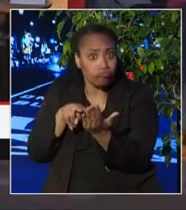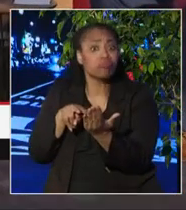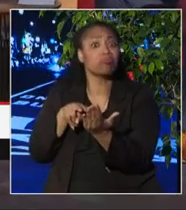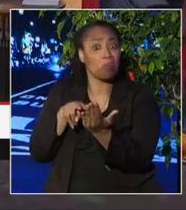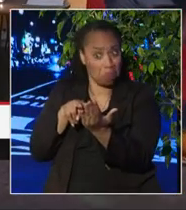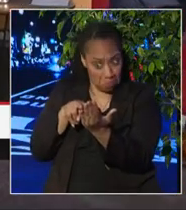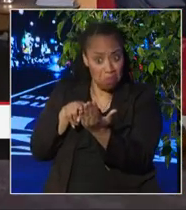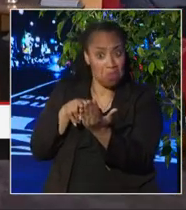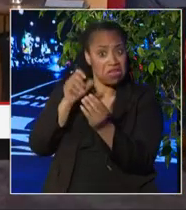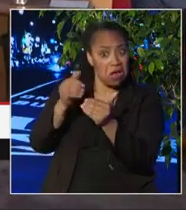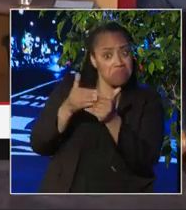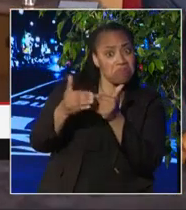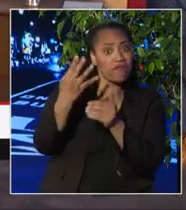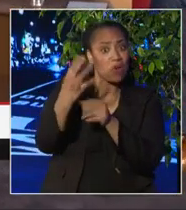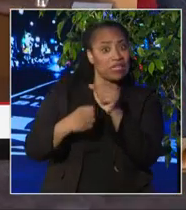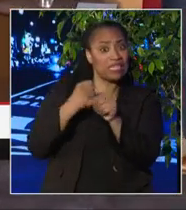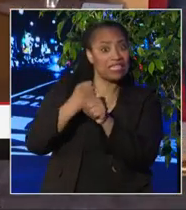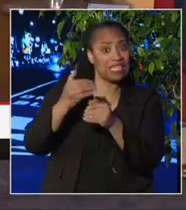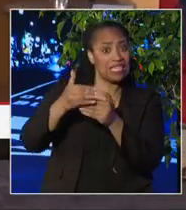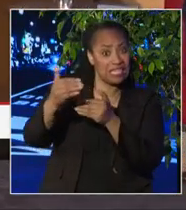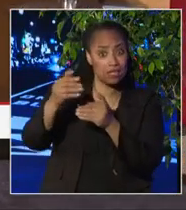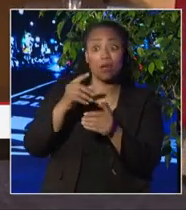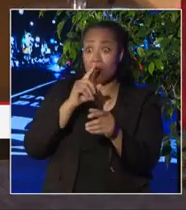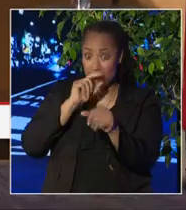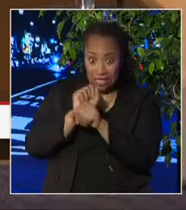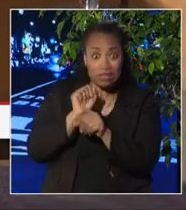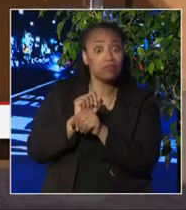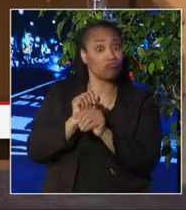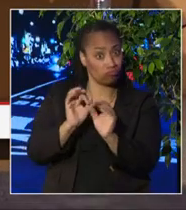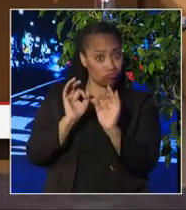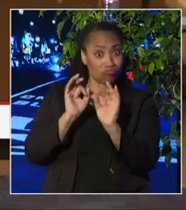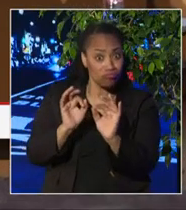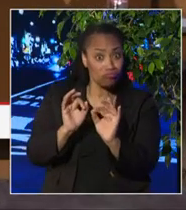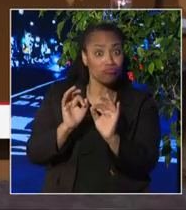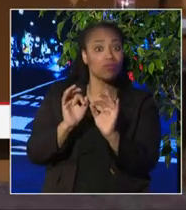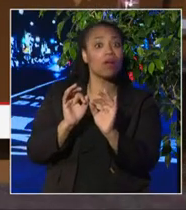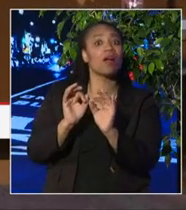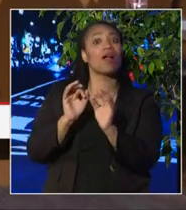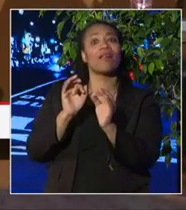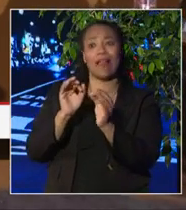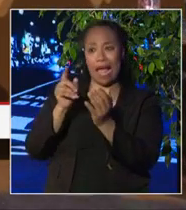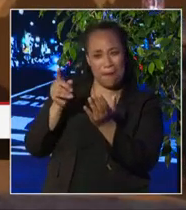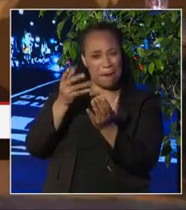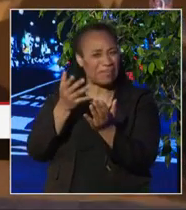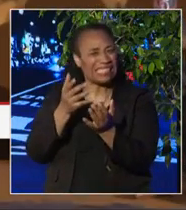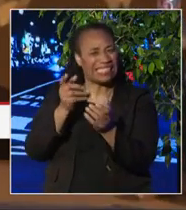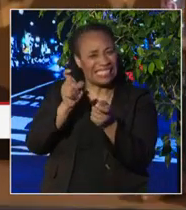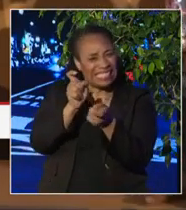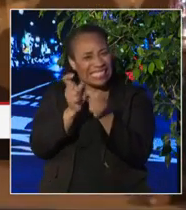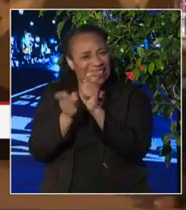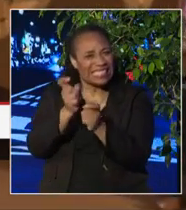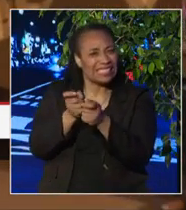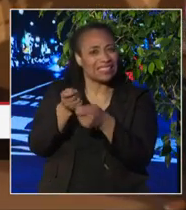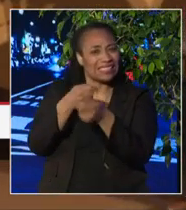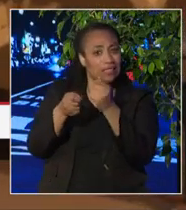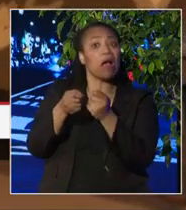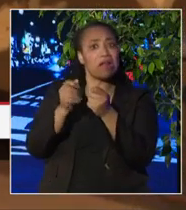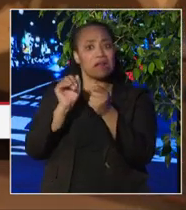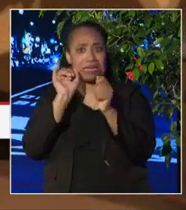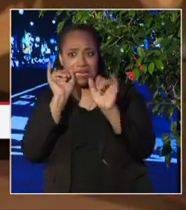we have to replace the economic activity of 40,000 employed DC